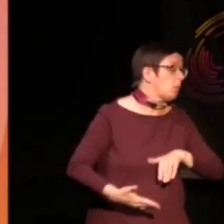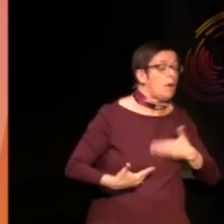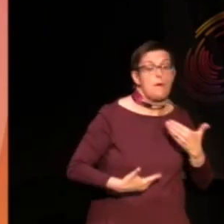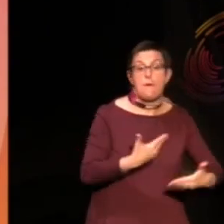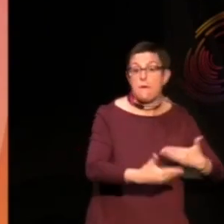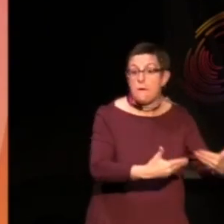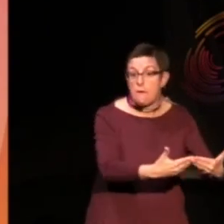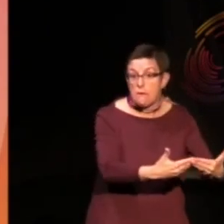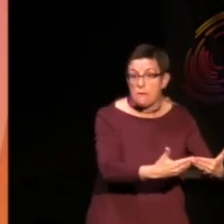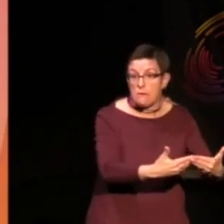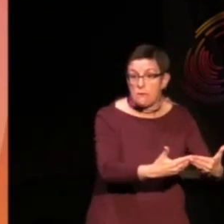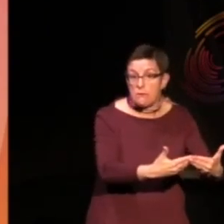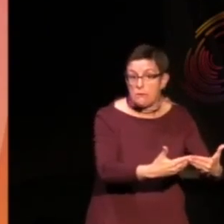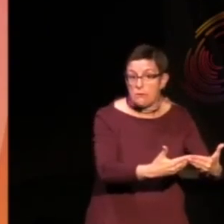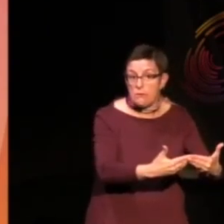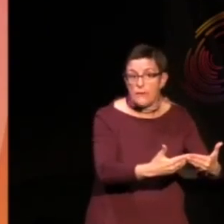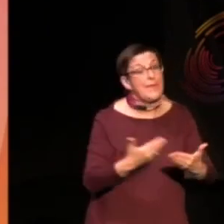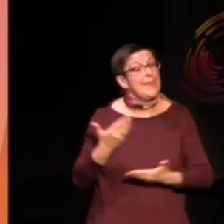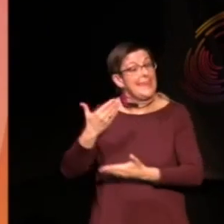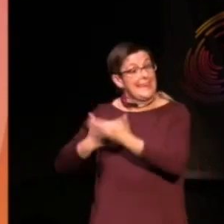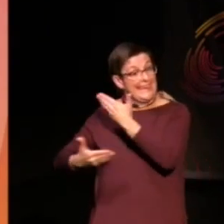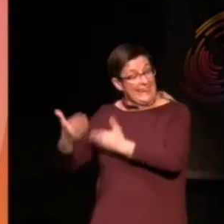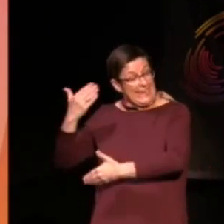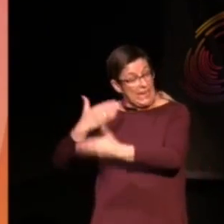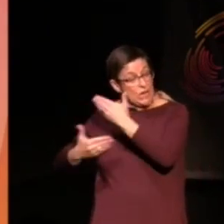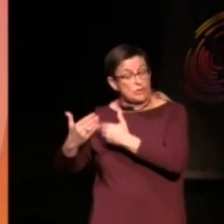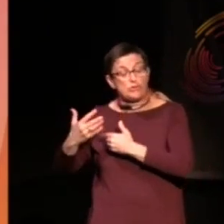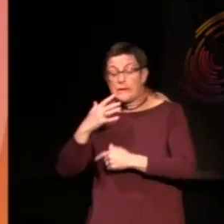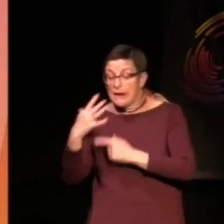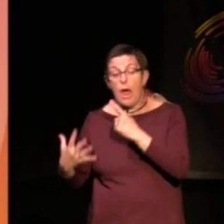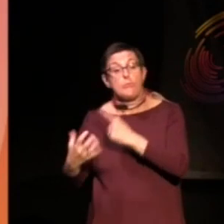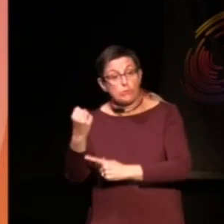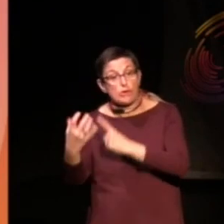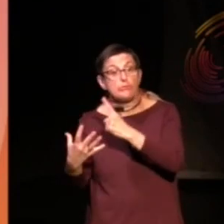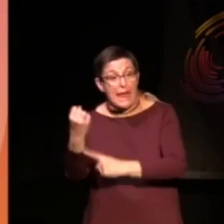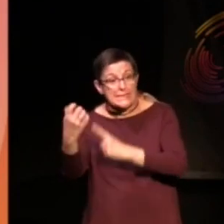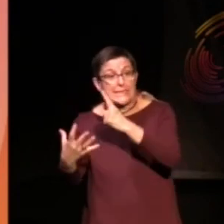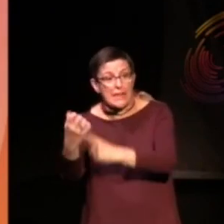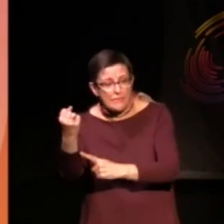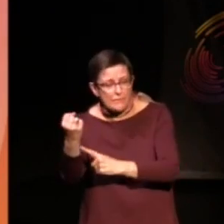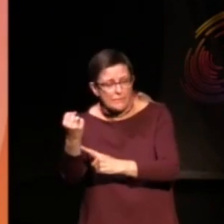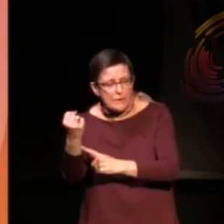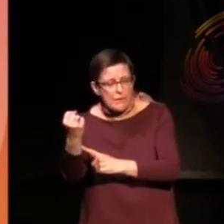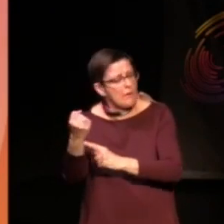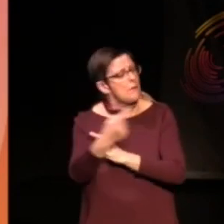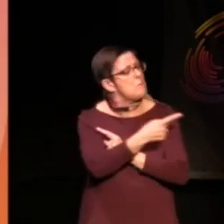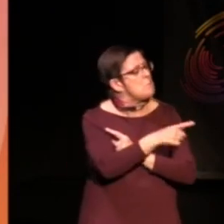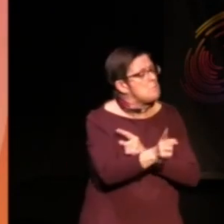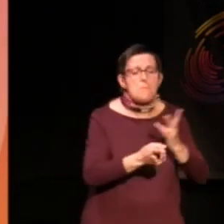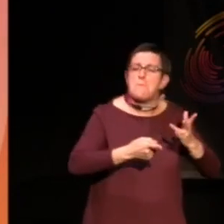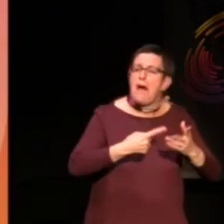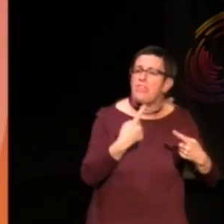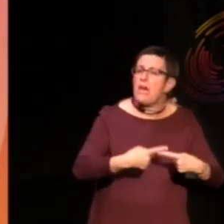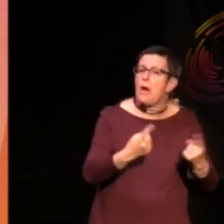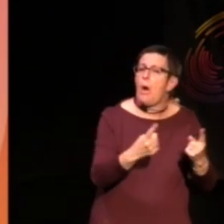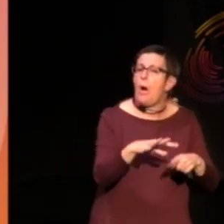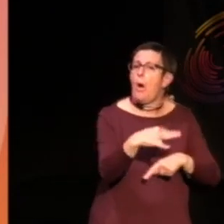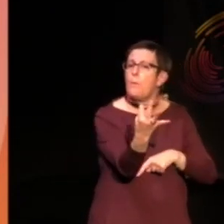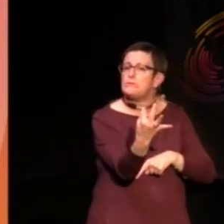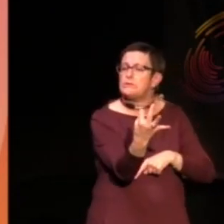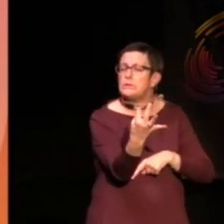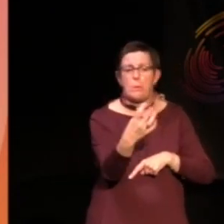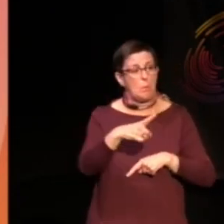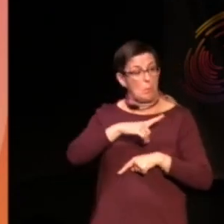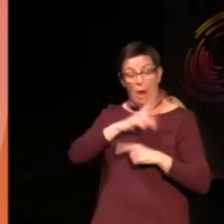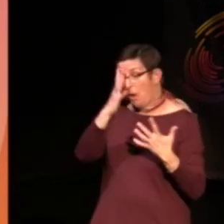history is by definition linear and progressive, if there's no viable alternative to liberal democracy, why should